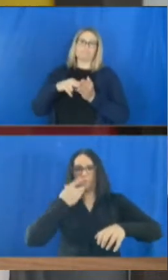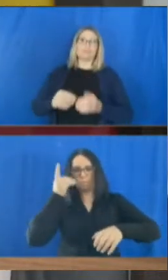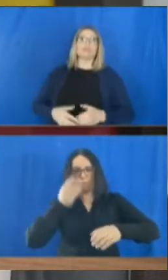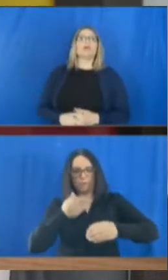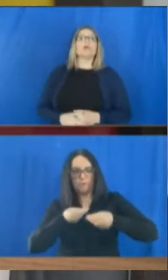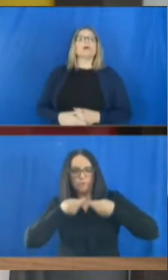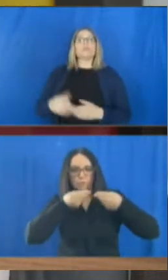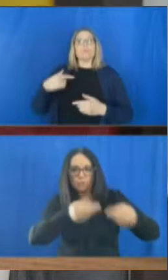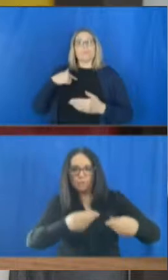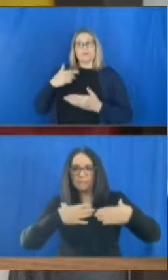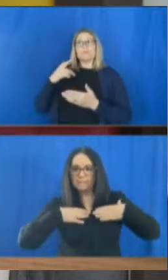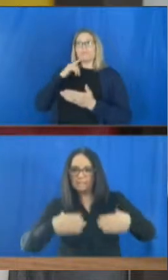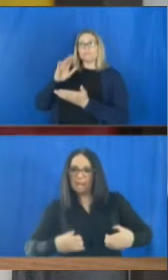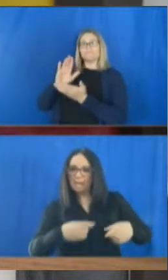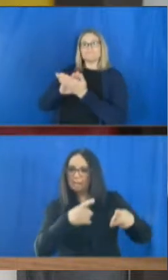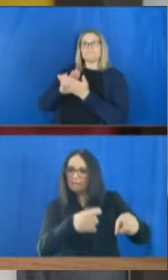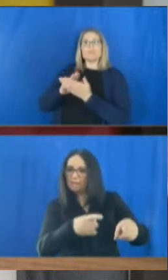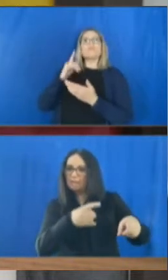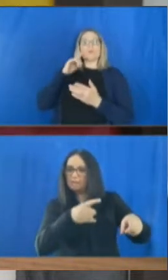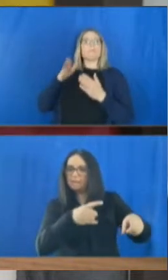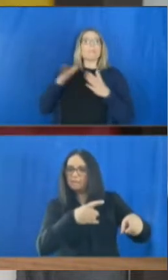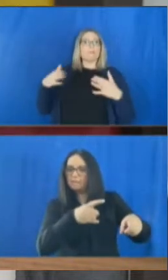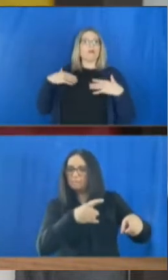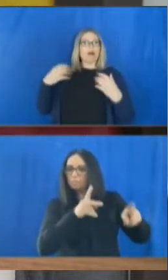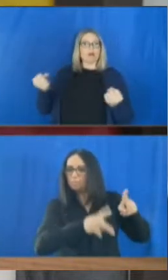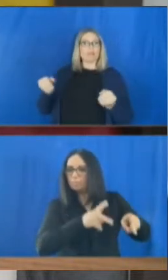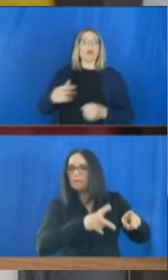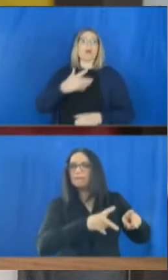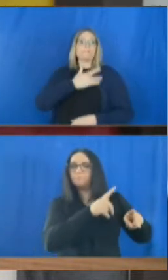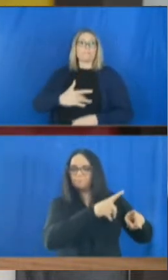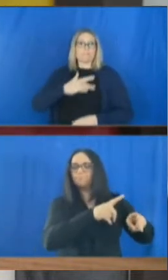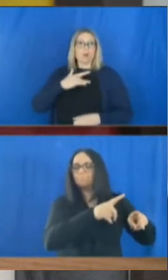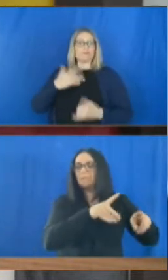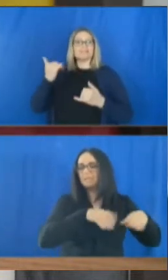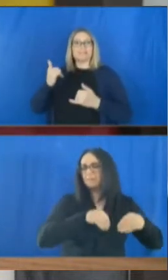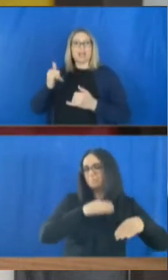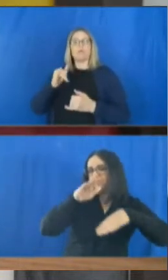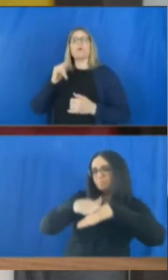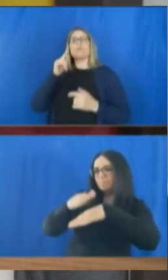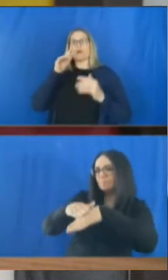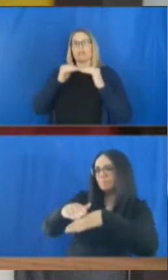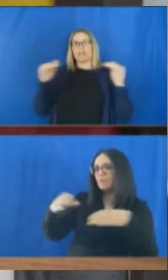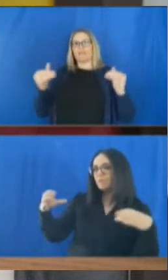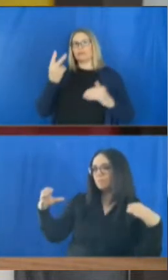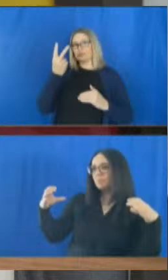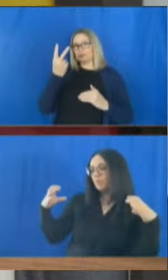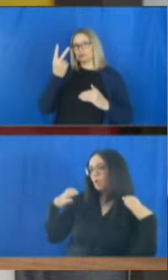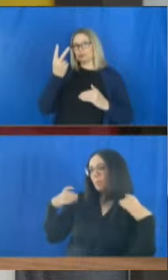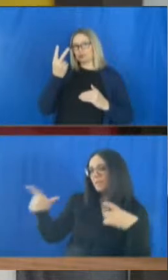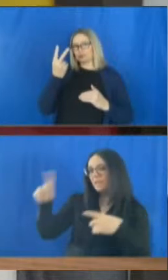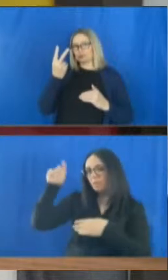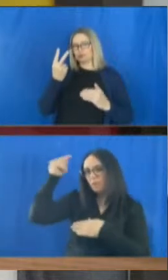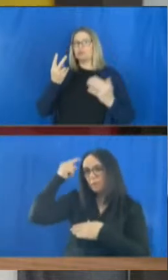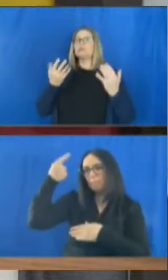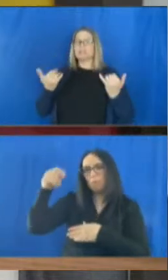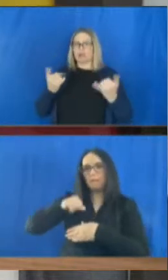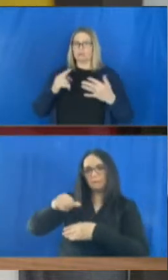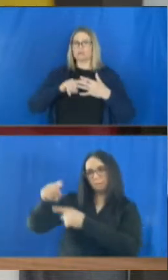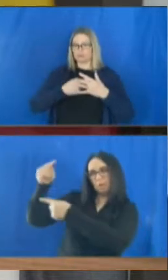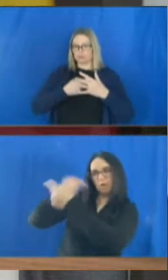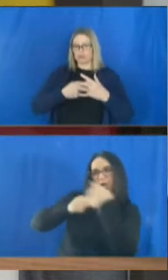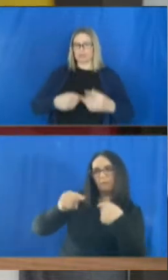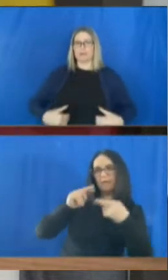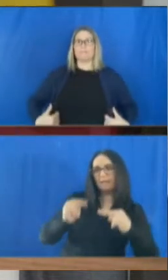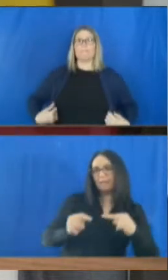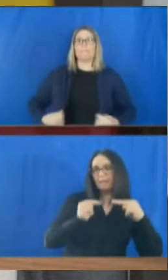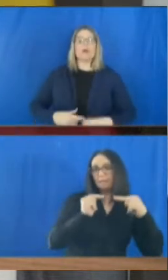does not mean we expect only smooth sailing ahead. We are still in the midst of a storm which will continue for 2 to 3